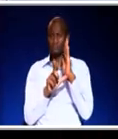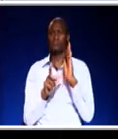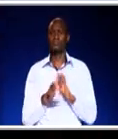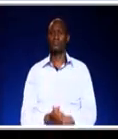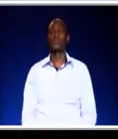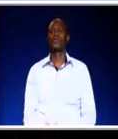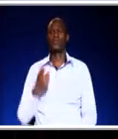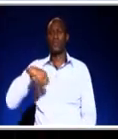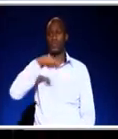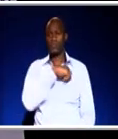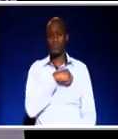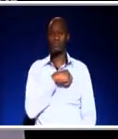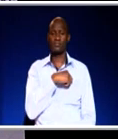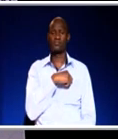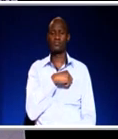we are